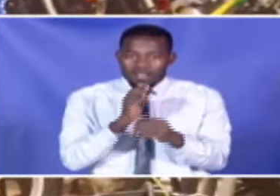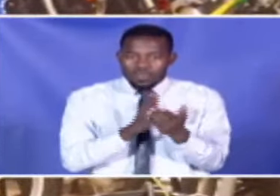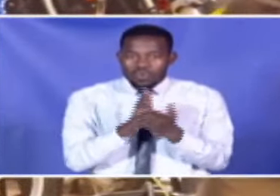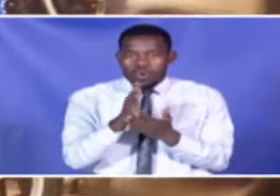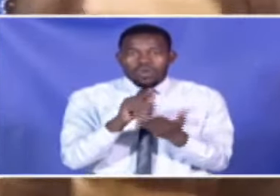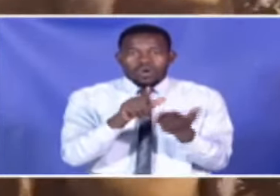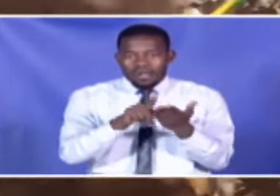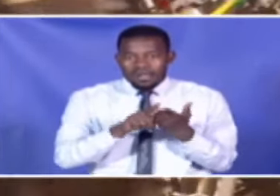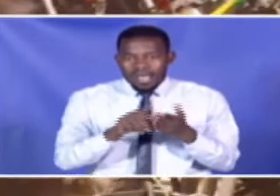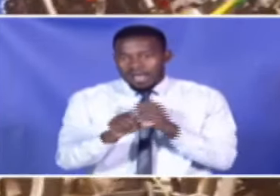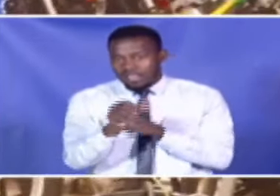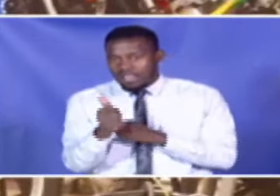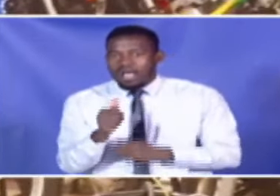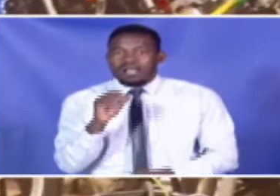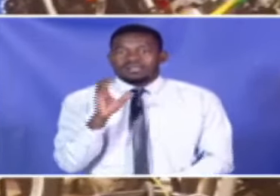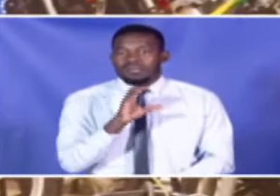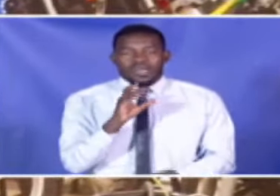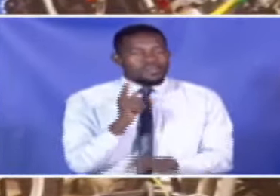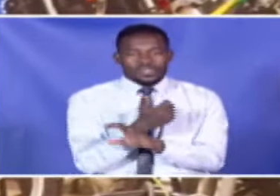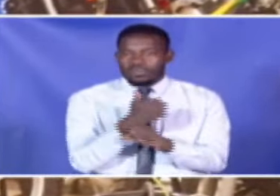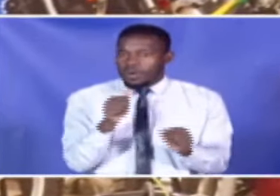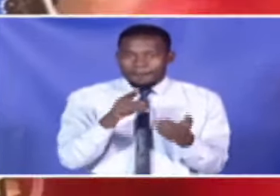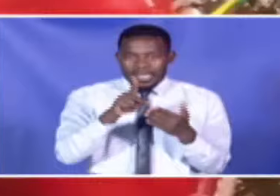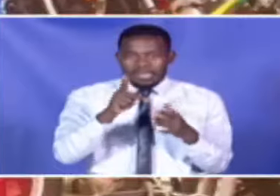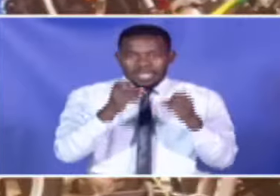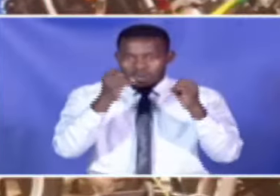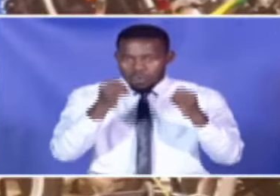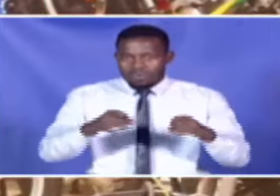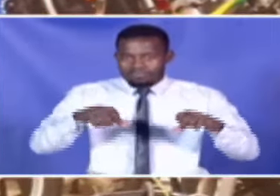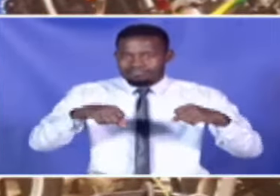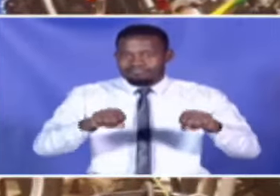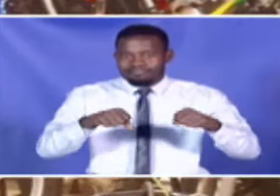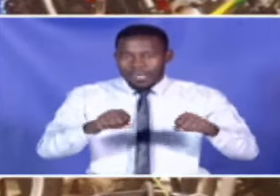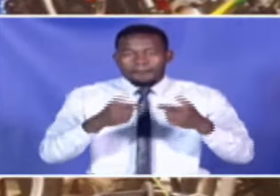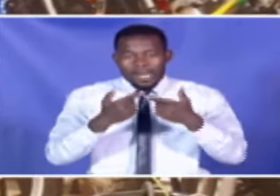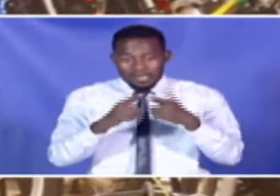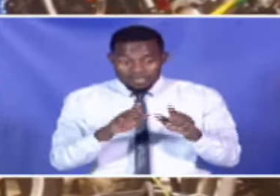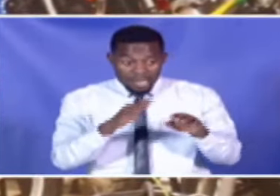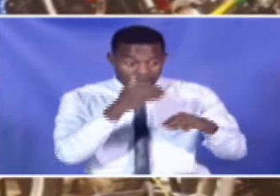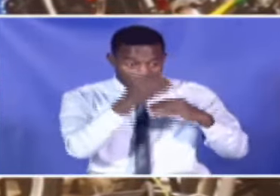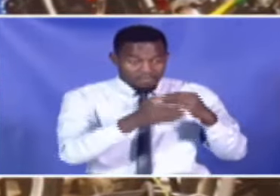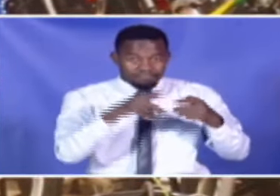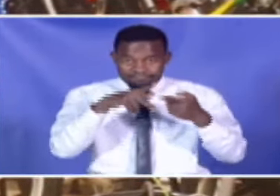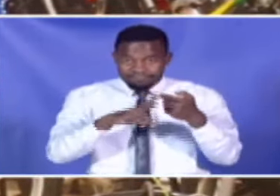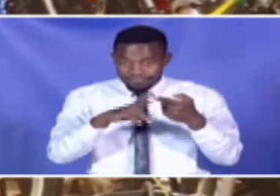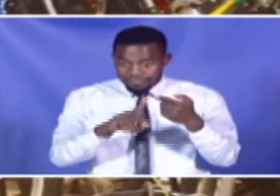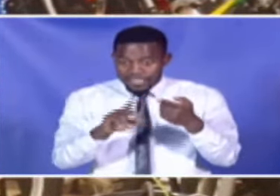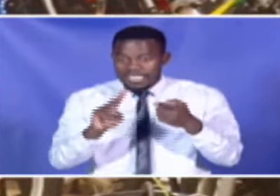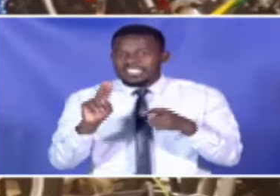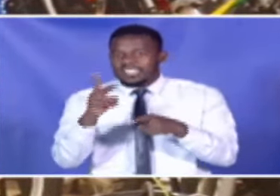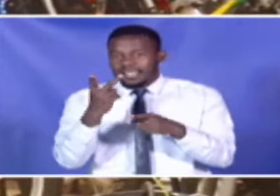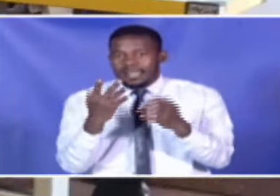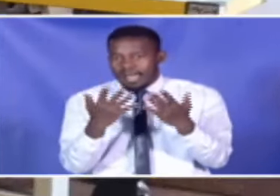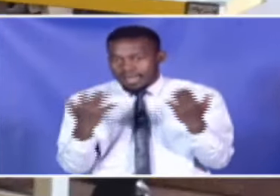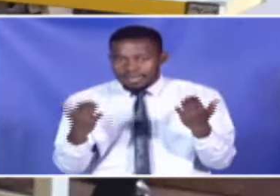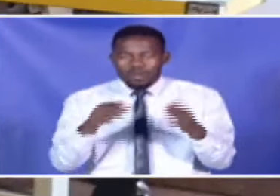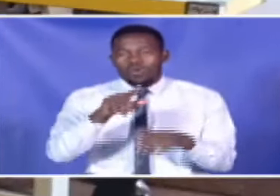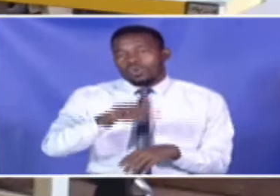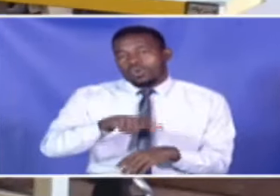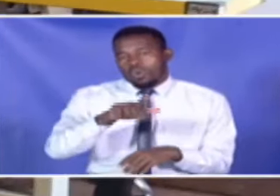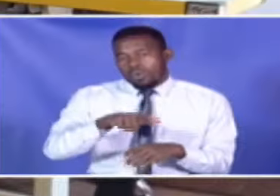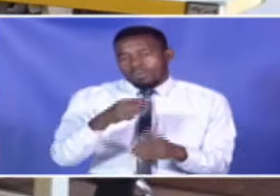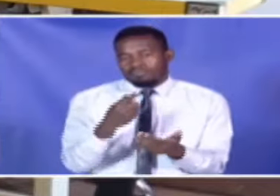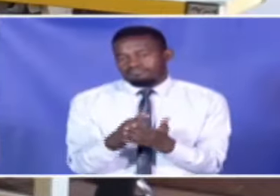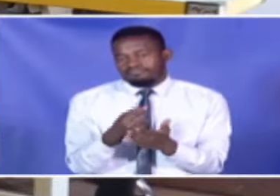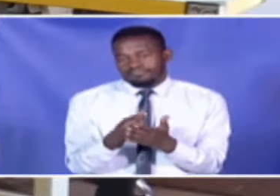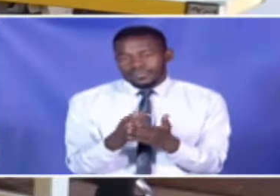not able to afford new bikes. So with this, refurbishment gives them an opportunity to buy assets at a lower price. The company is